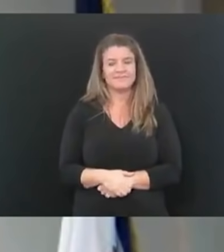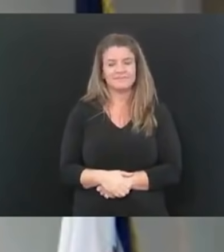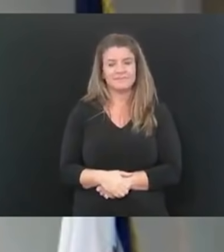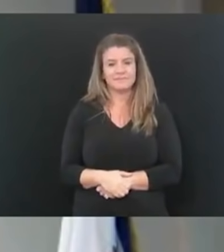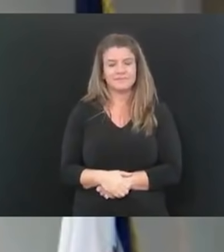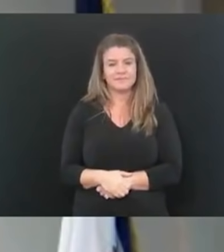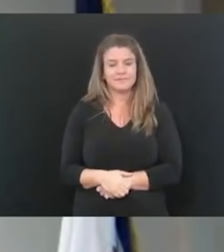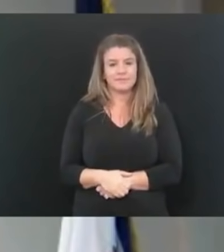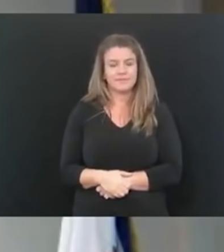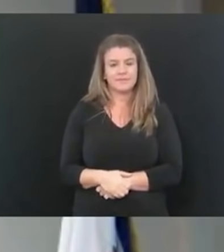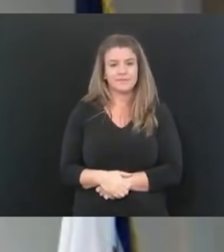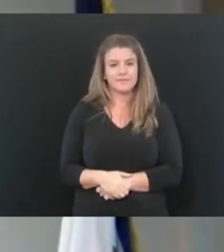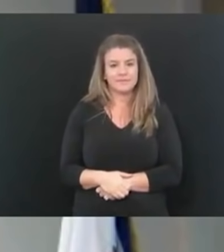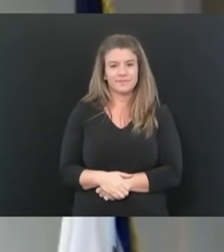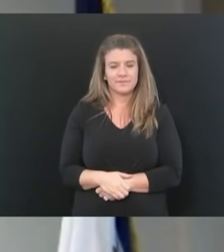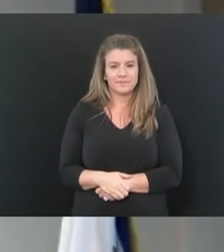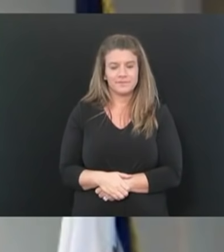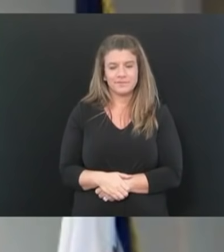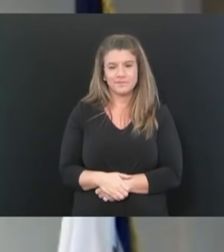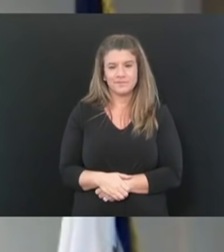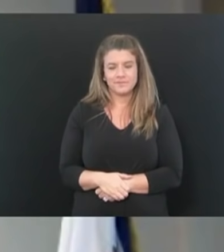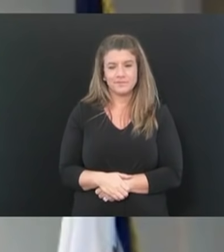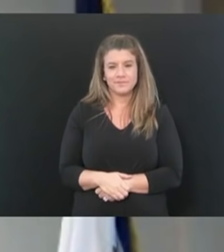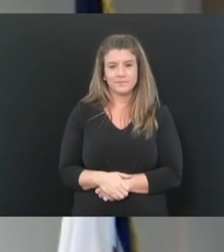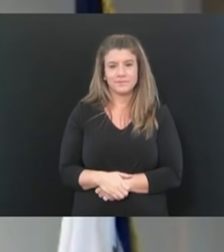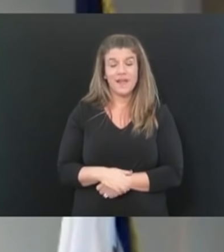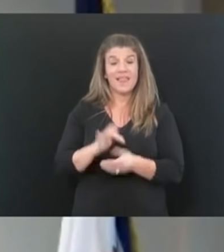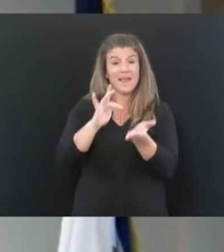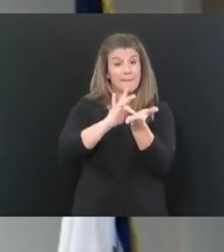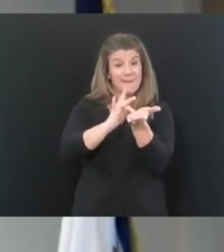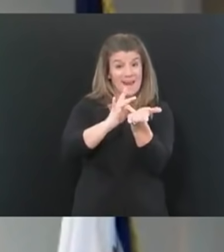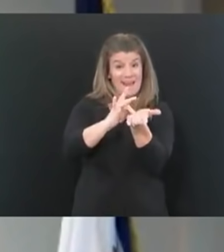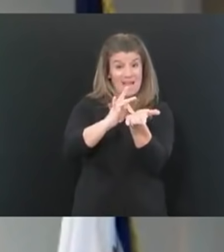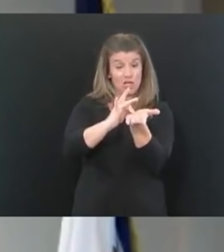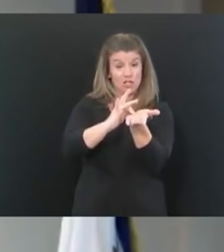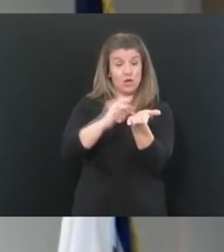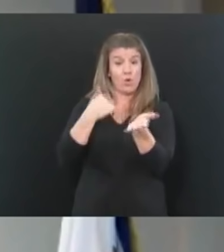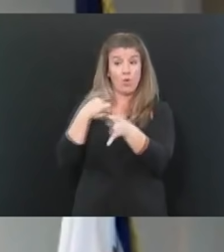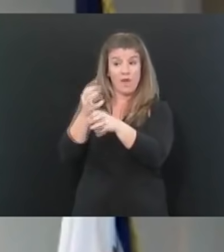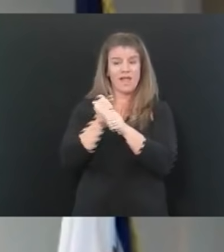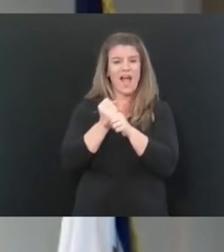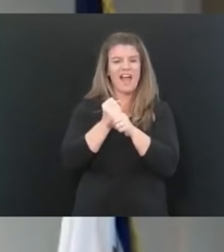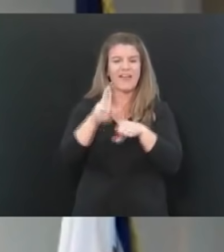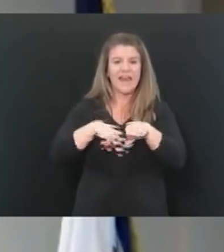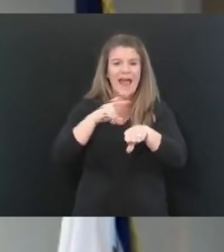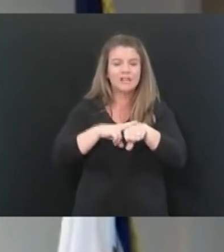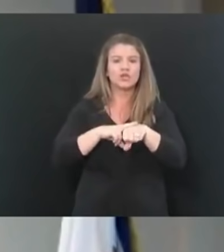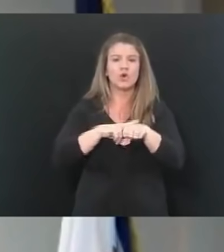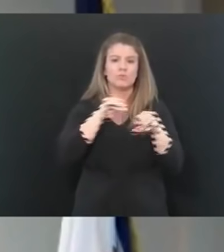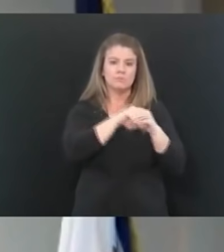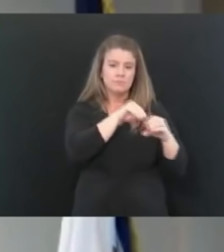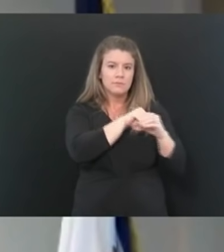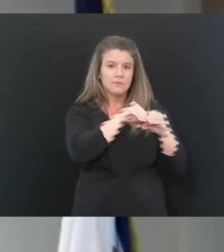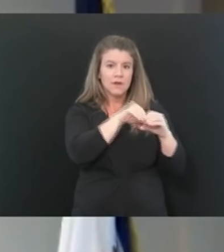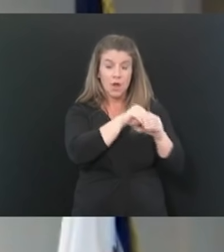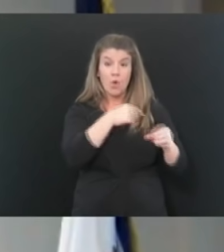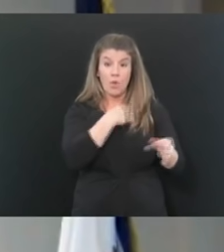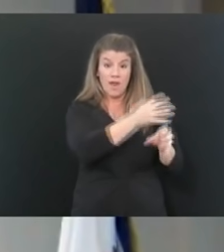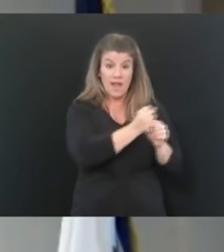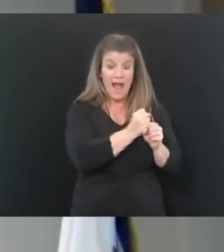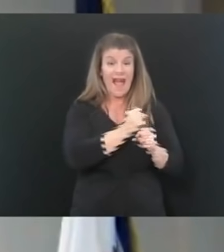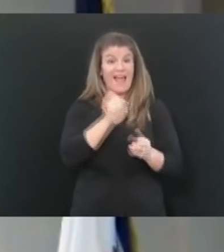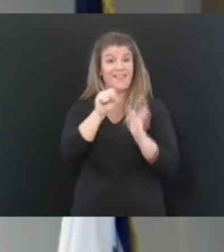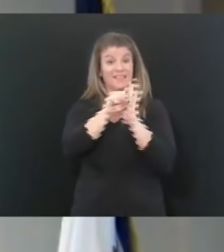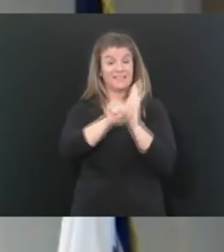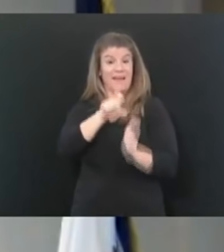delivered the national or strategic national stockpile medications to hospital pharmacies in cooperation with the West Virginia State Police. So